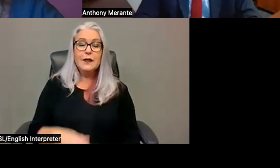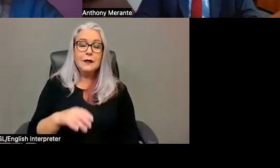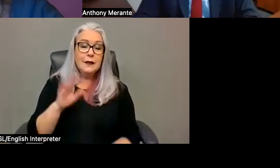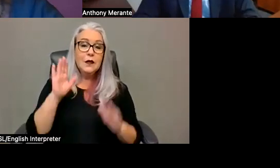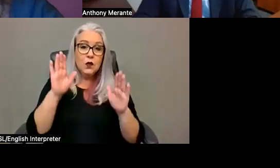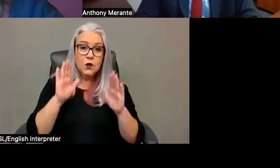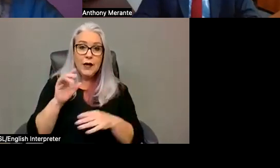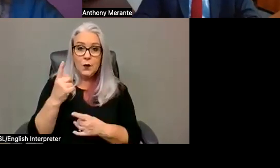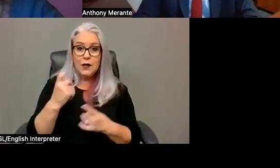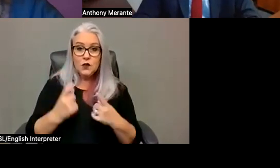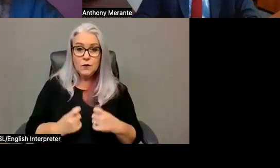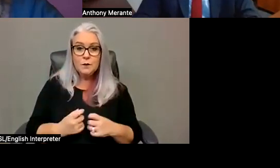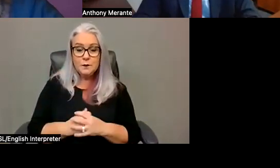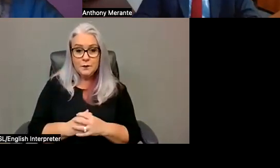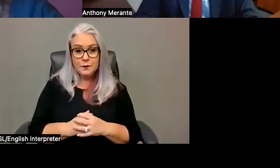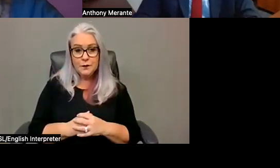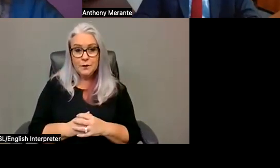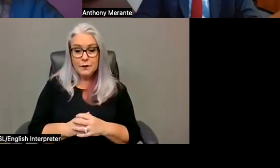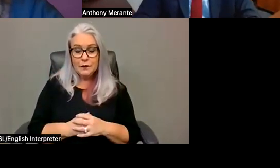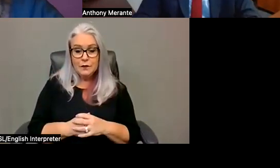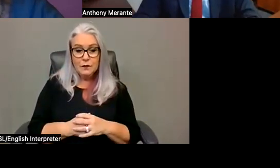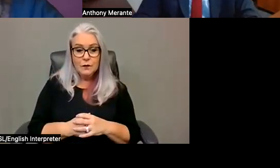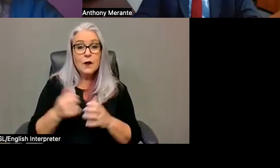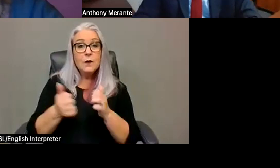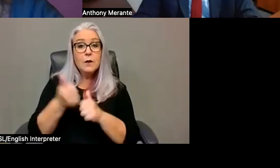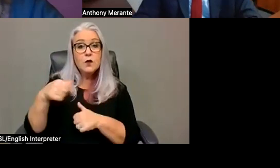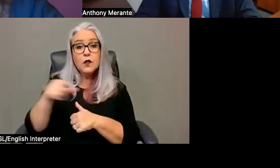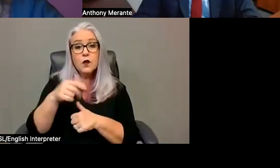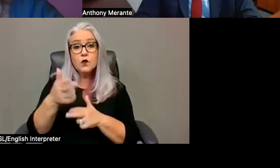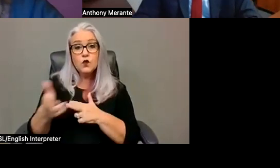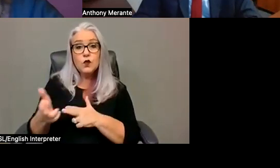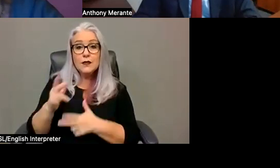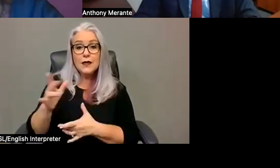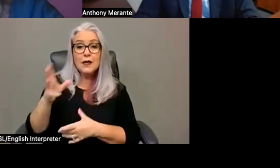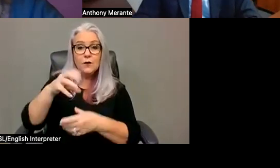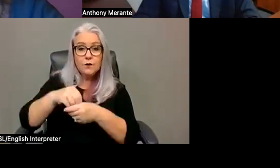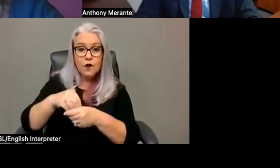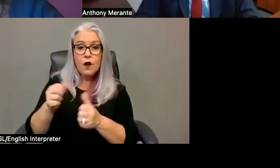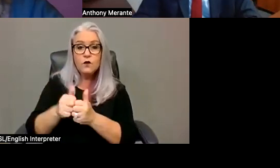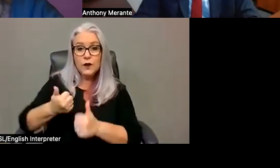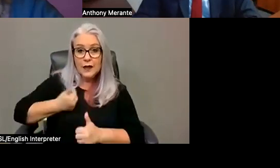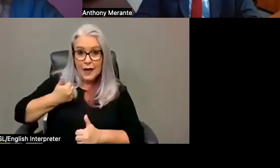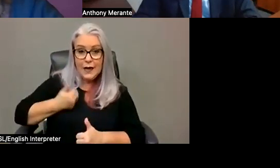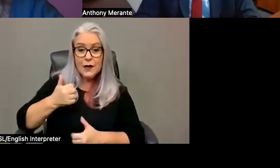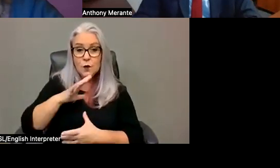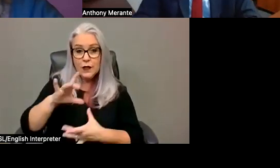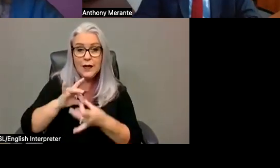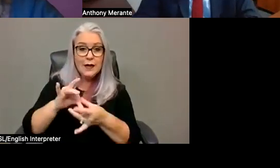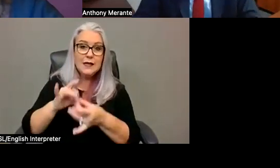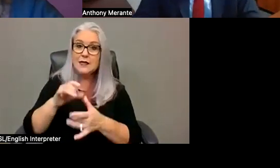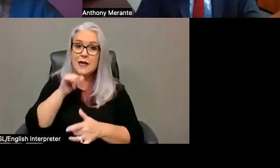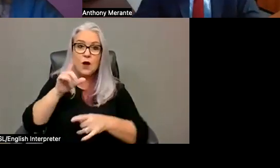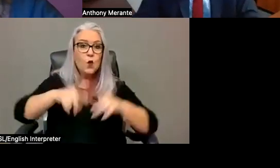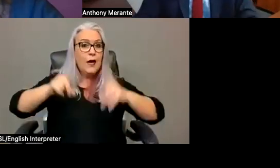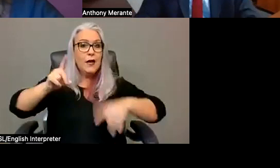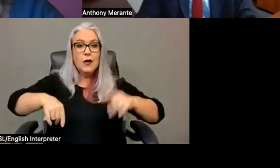The problem here is that there's most of those shootings are gang related. Thank goodness they're not random shootings coming at somebody